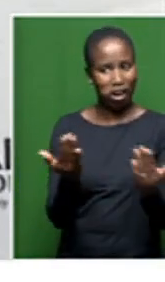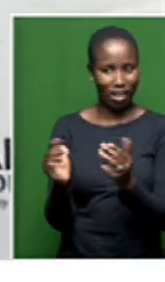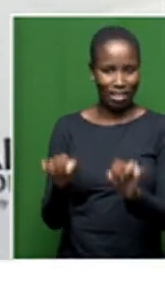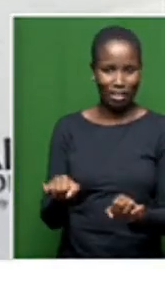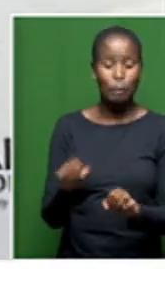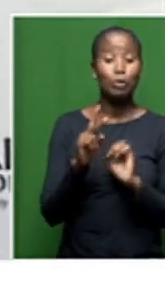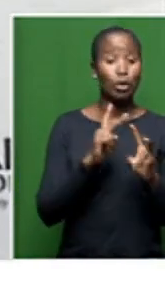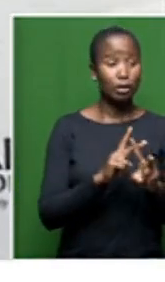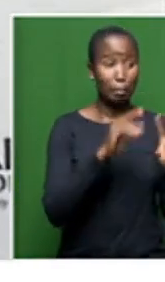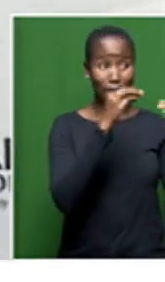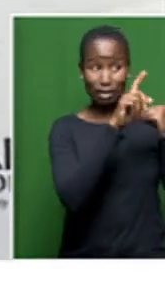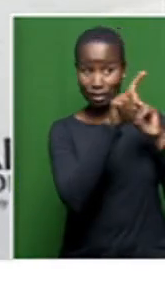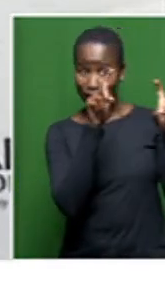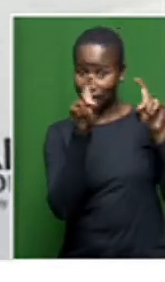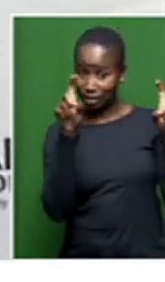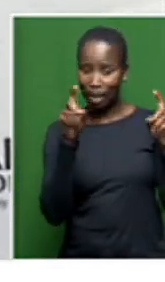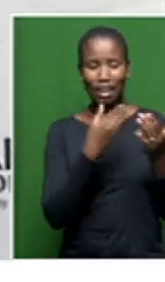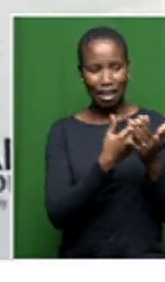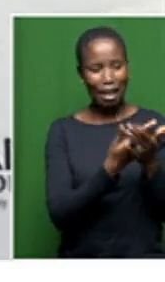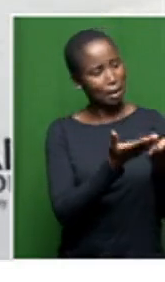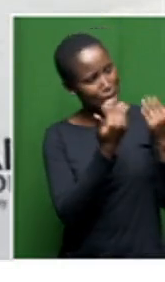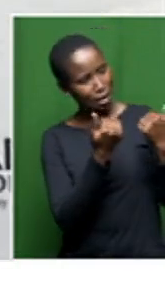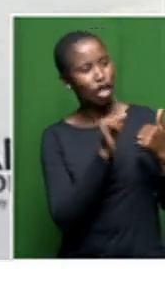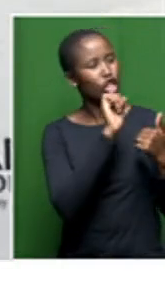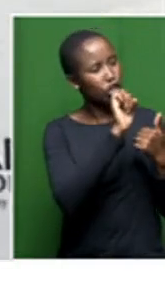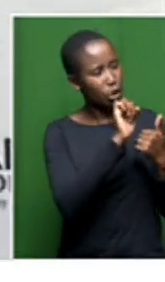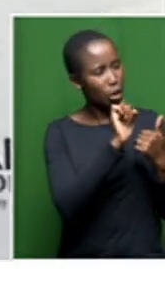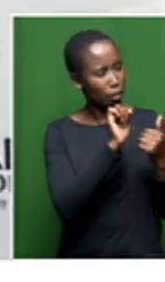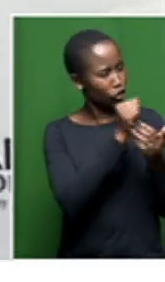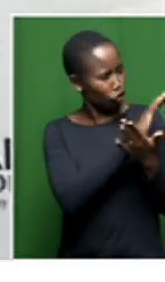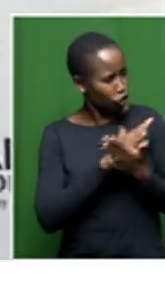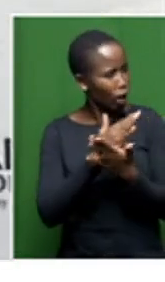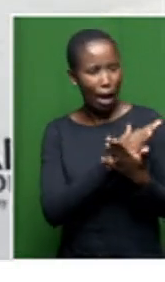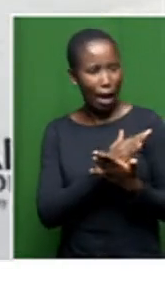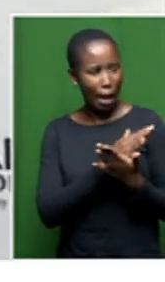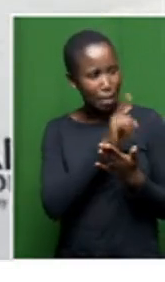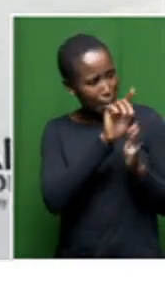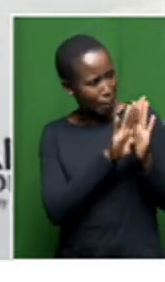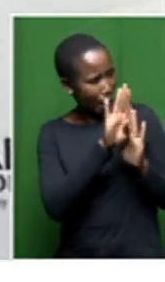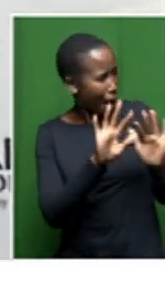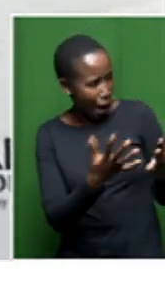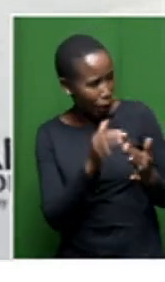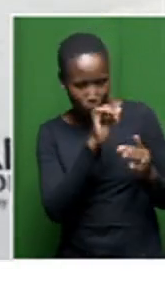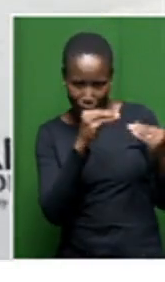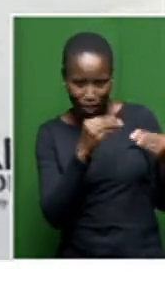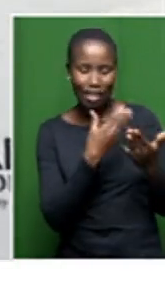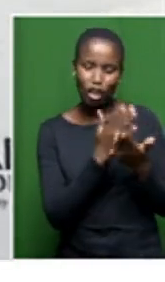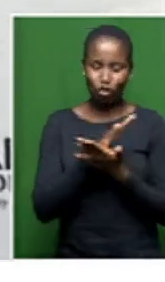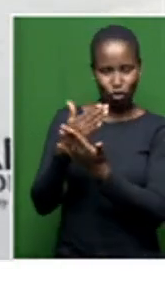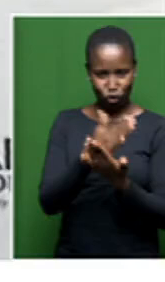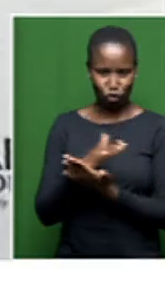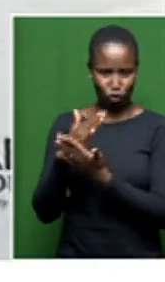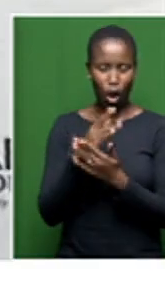expect business itself to come share its messages about how it sees the prospects for the country, but more importantly,